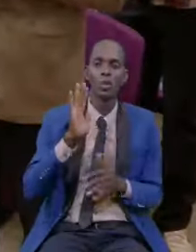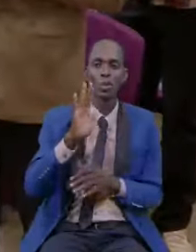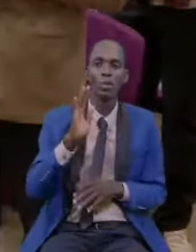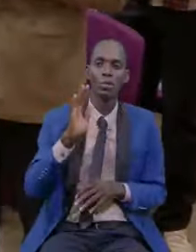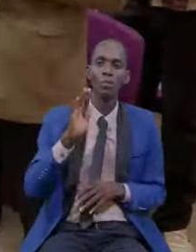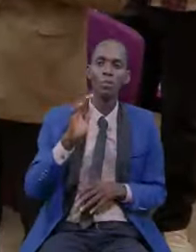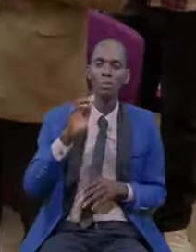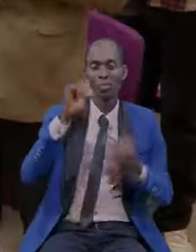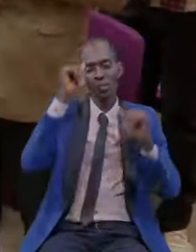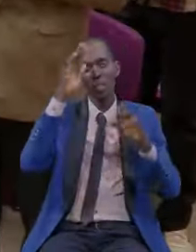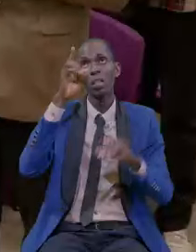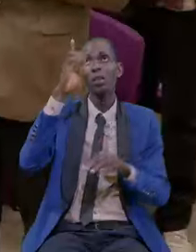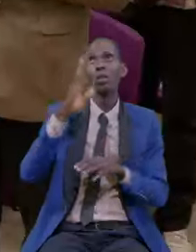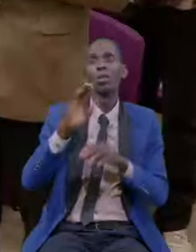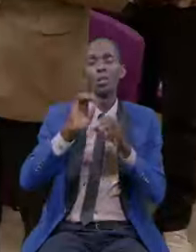in heaven.